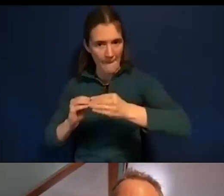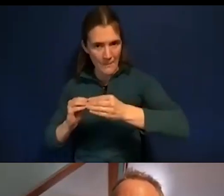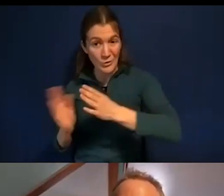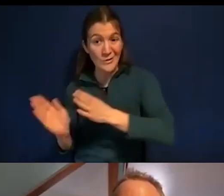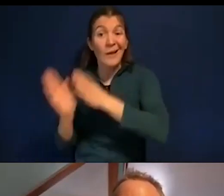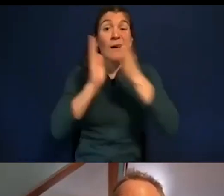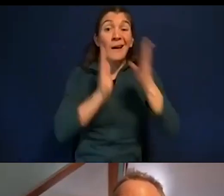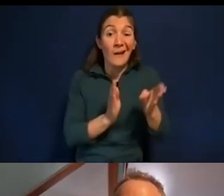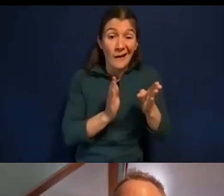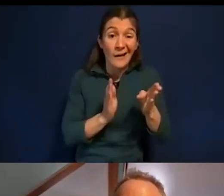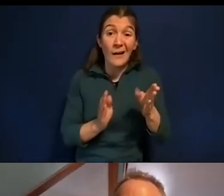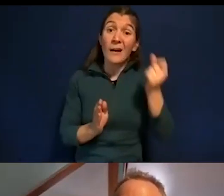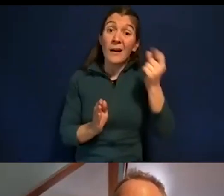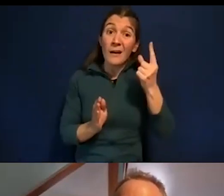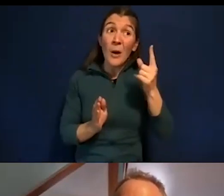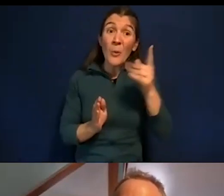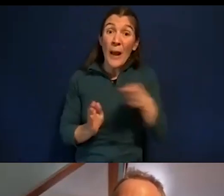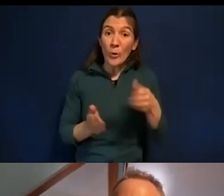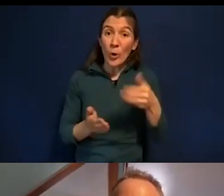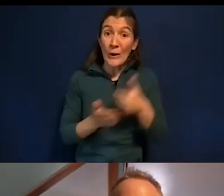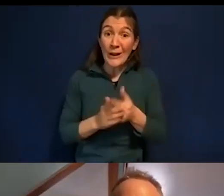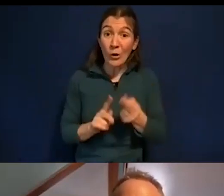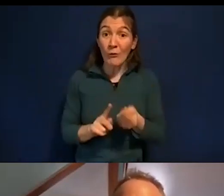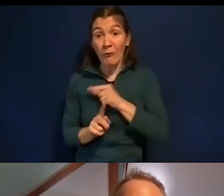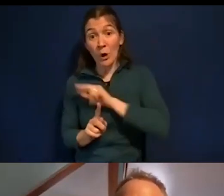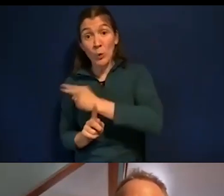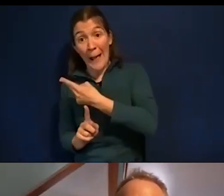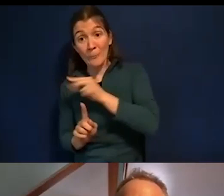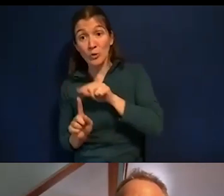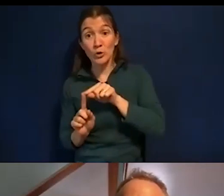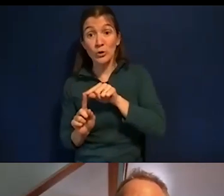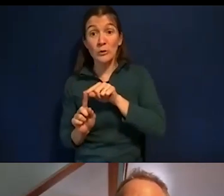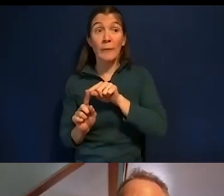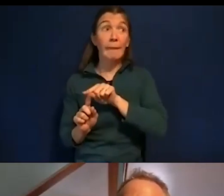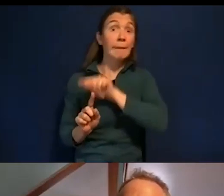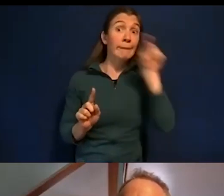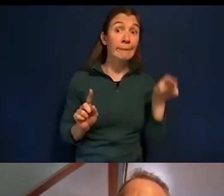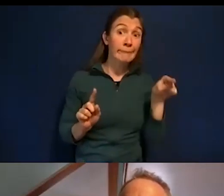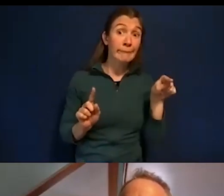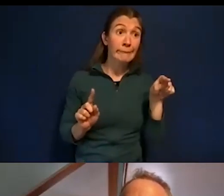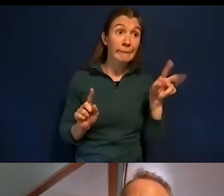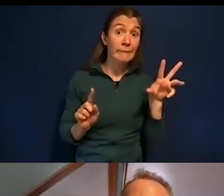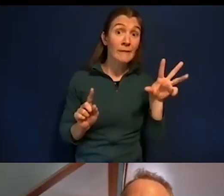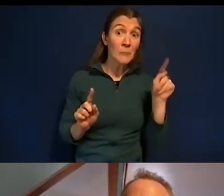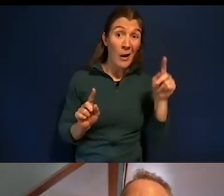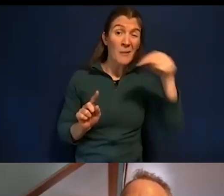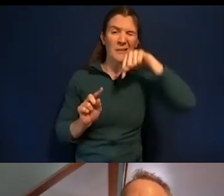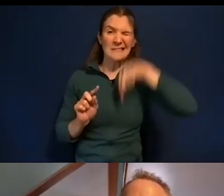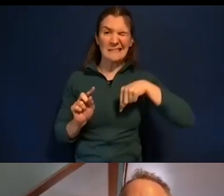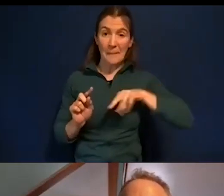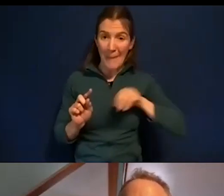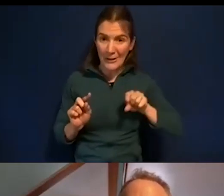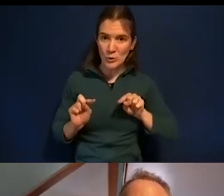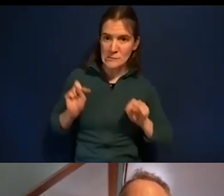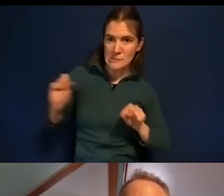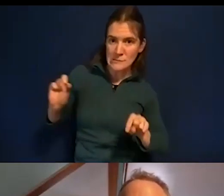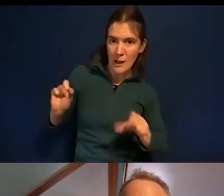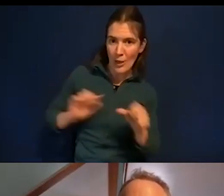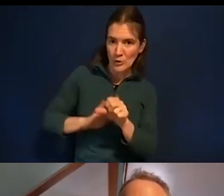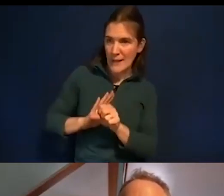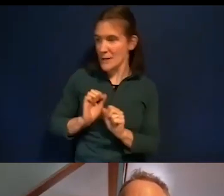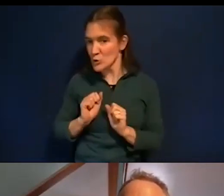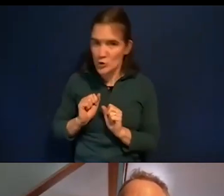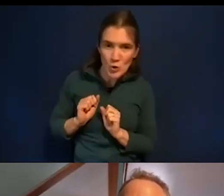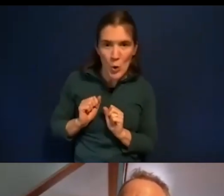a place that abuts other states, other counties, other municipalities. And so I'd be equally as interested in